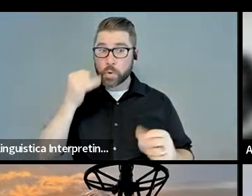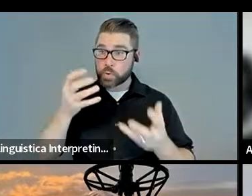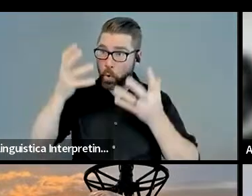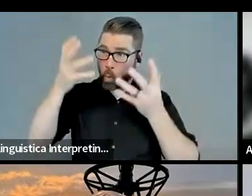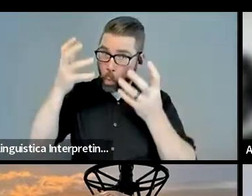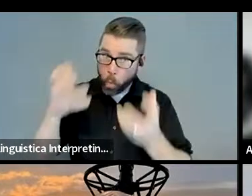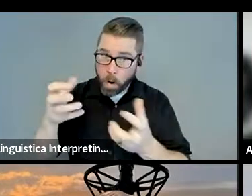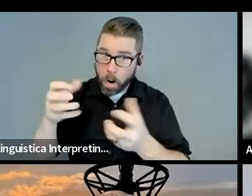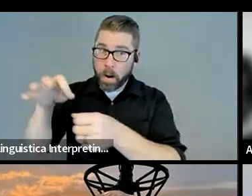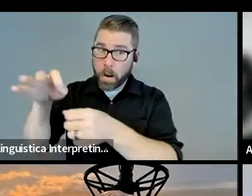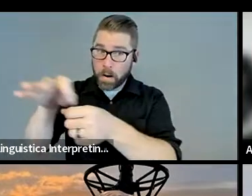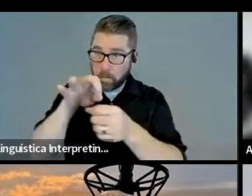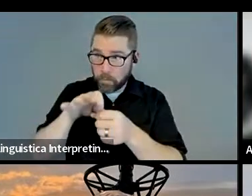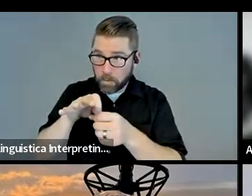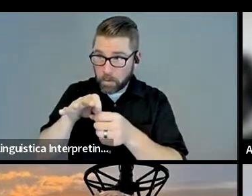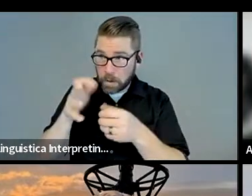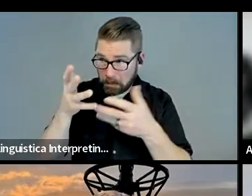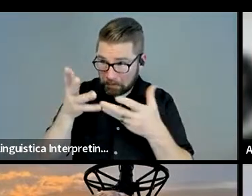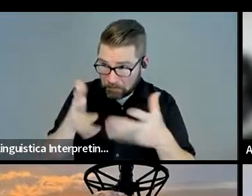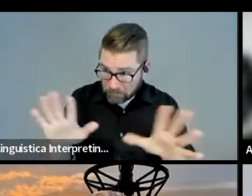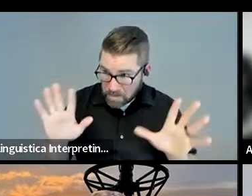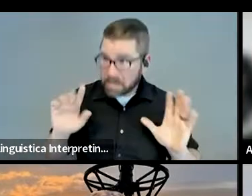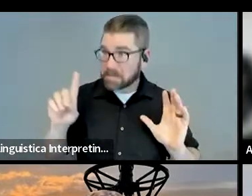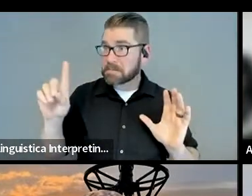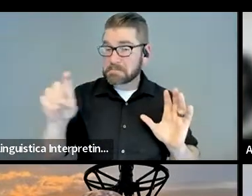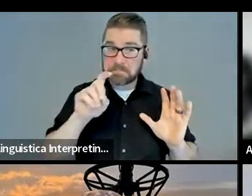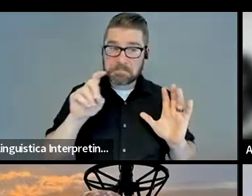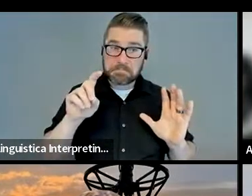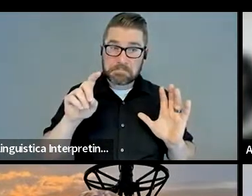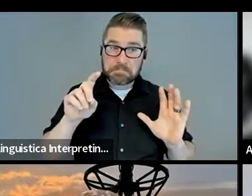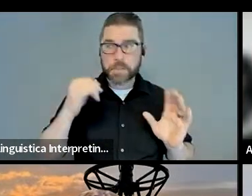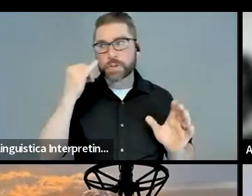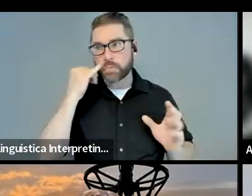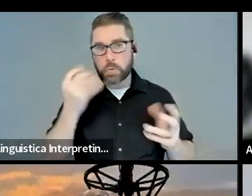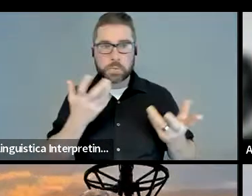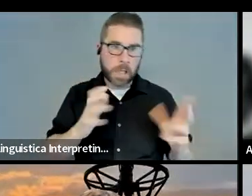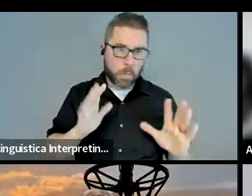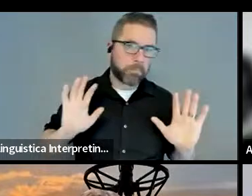vote. If you did not, please raise your hand.